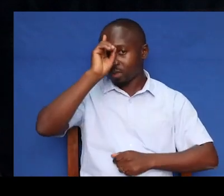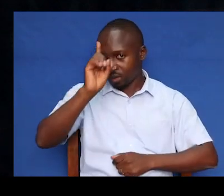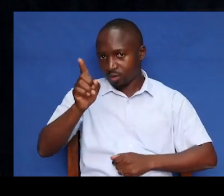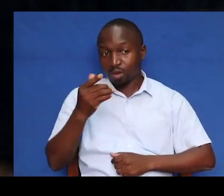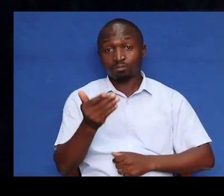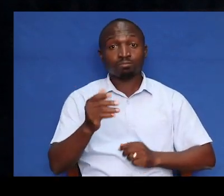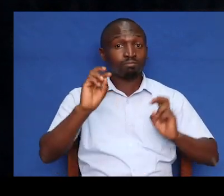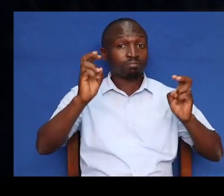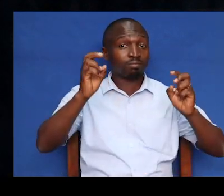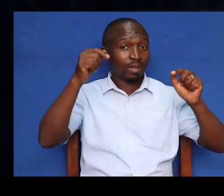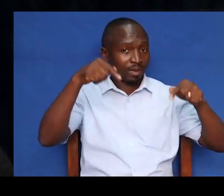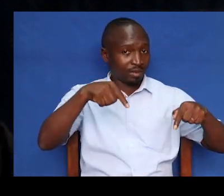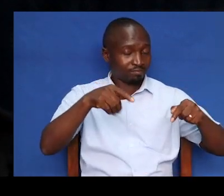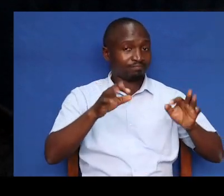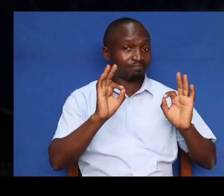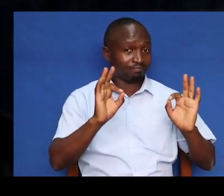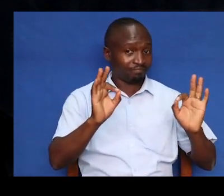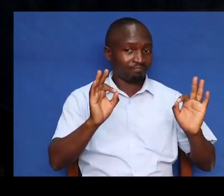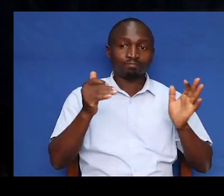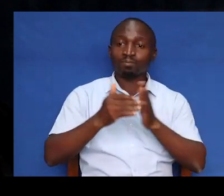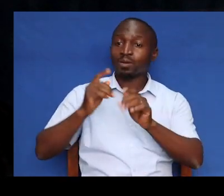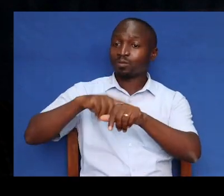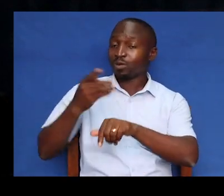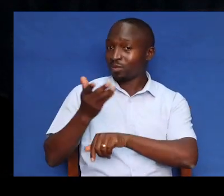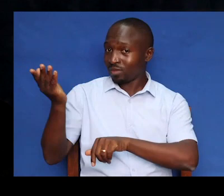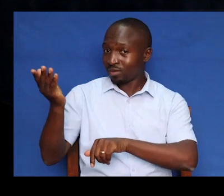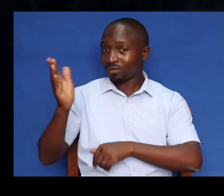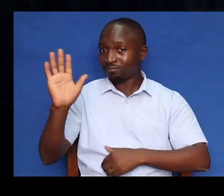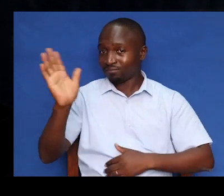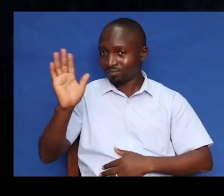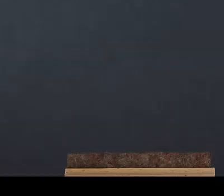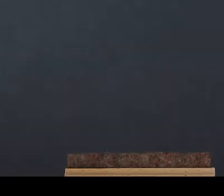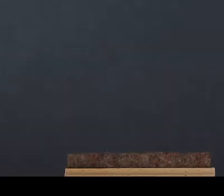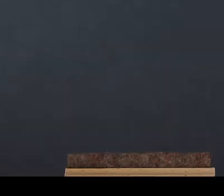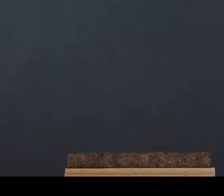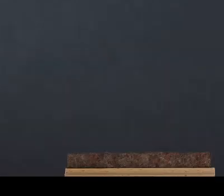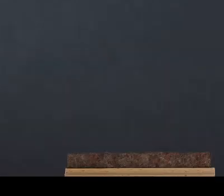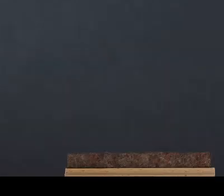understood very well the lesson. Until next time, bye.